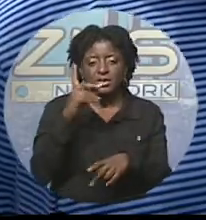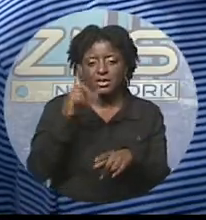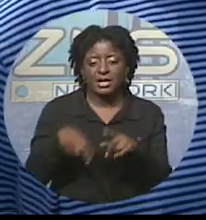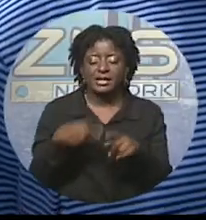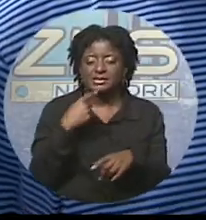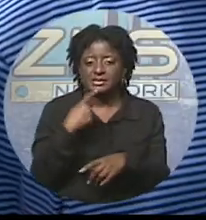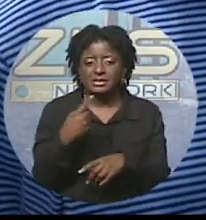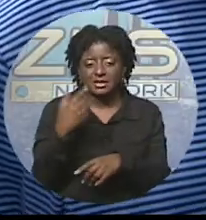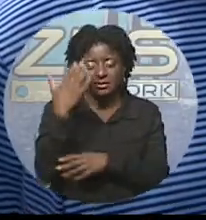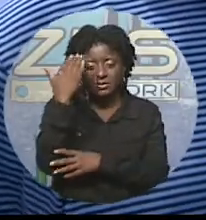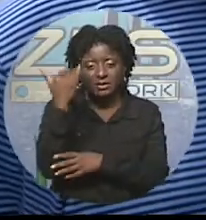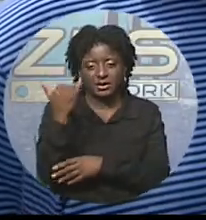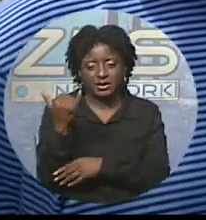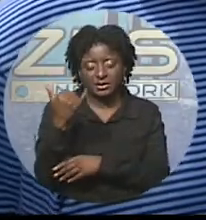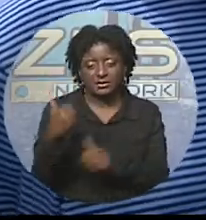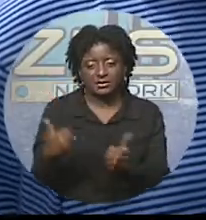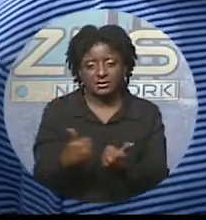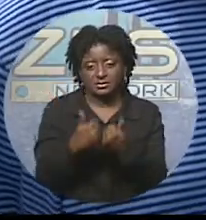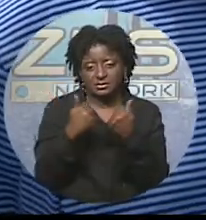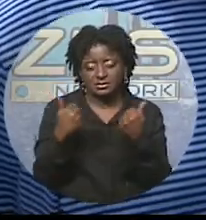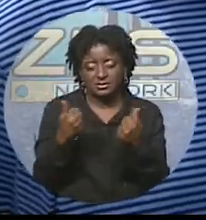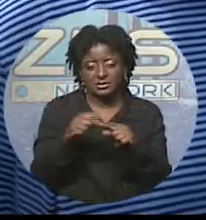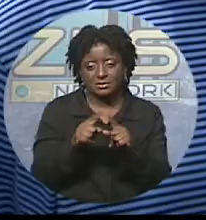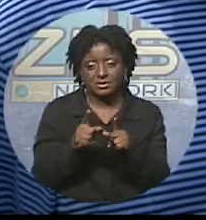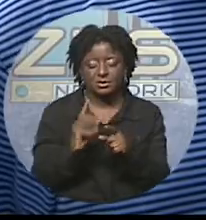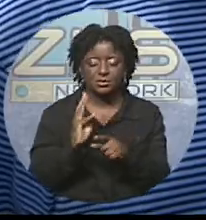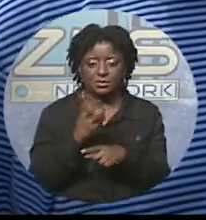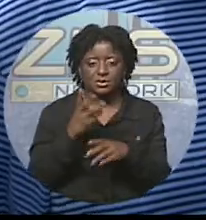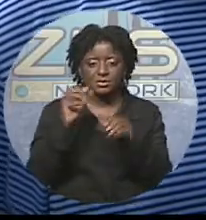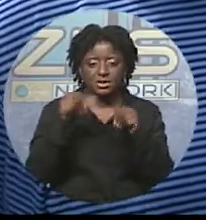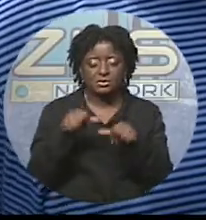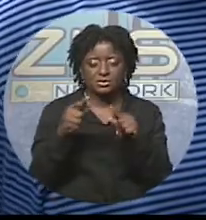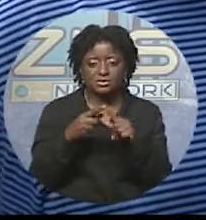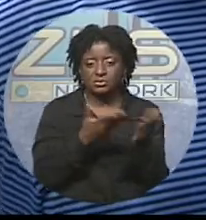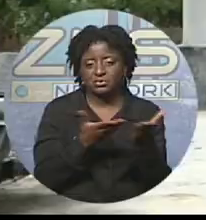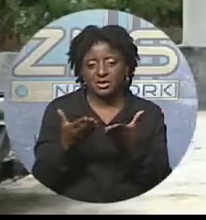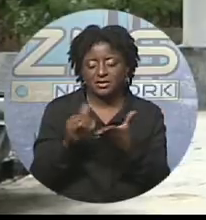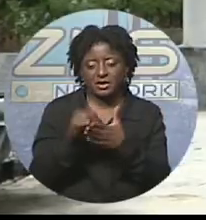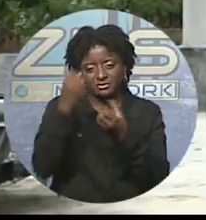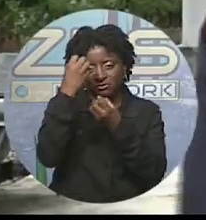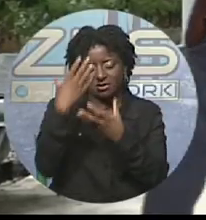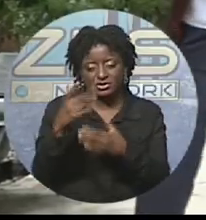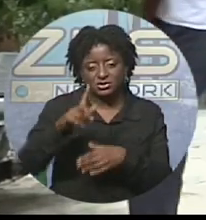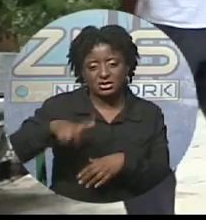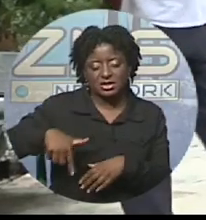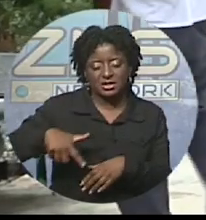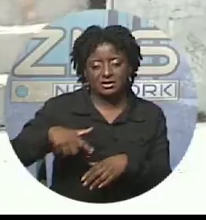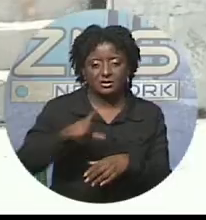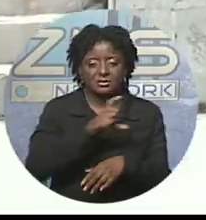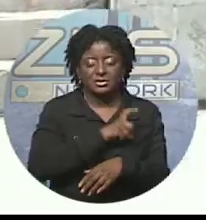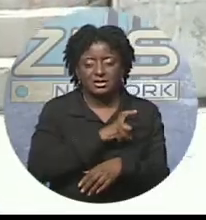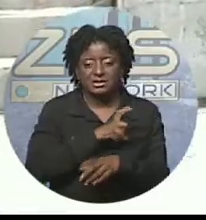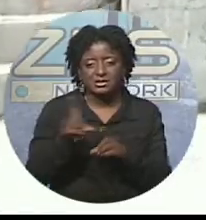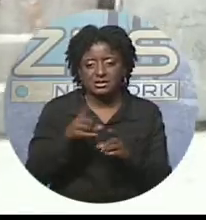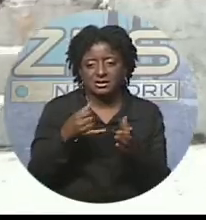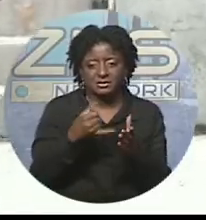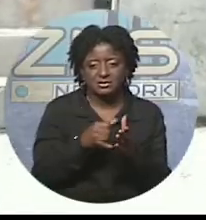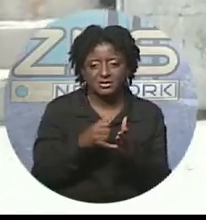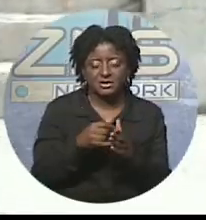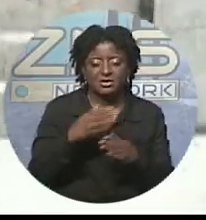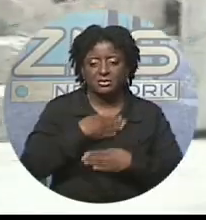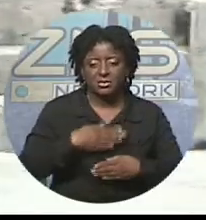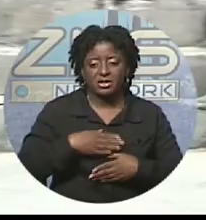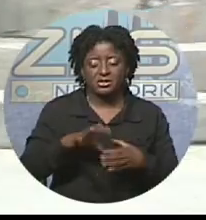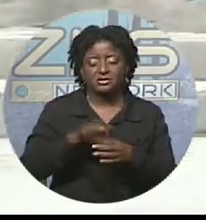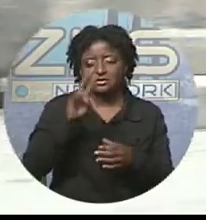the cause of the accident, but we'll be able to bring that to you sometime later. As police conducted their probe, the bodies of the two men were